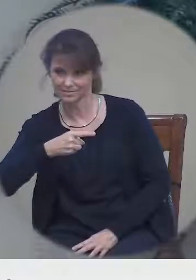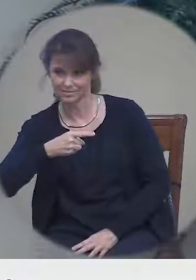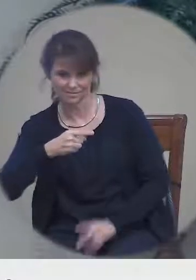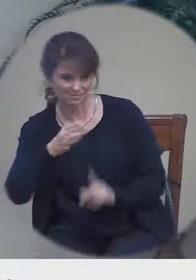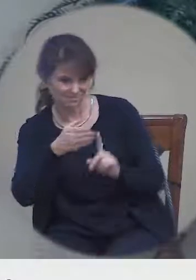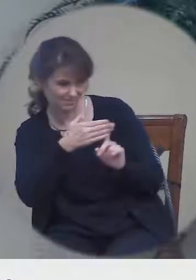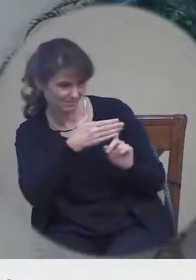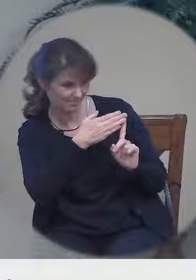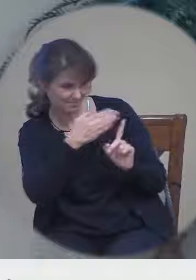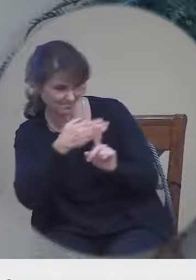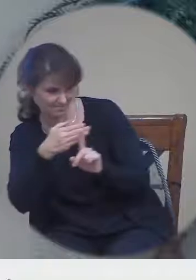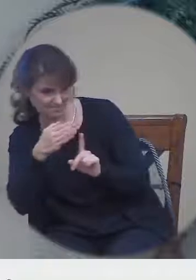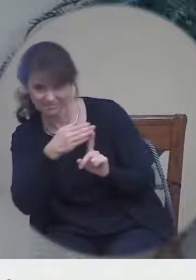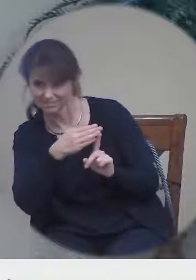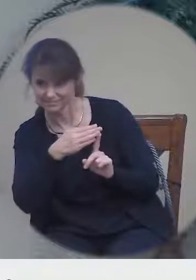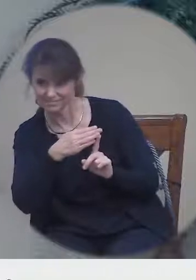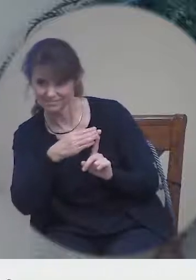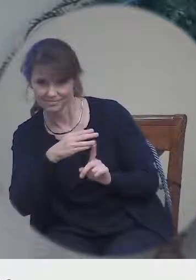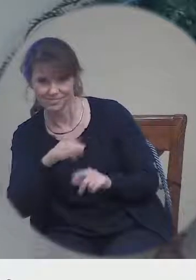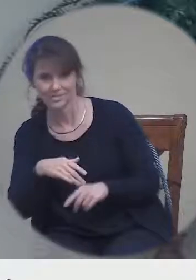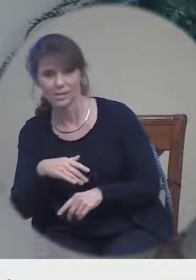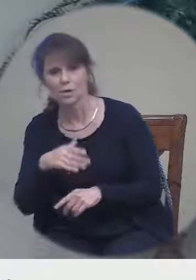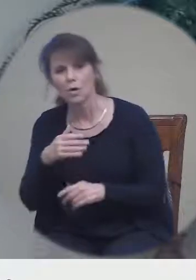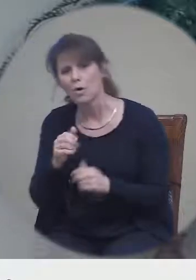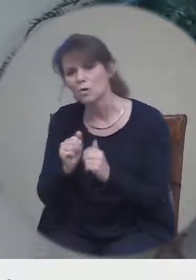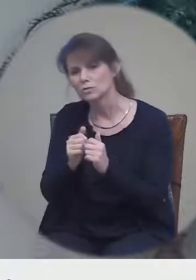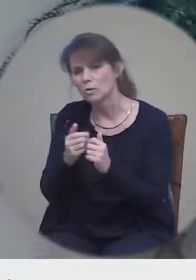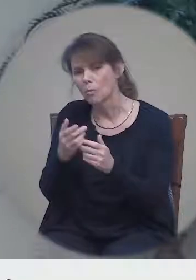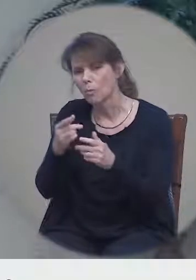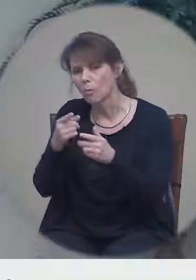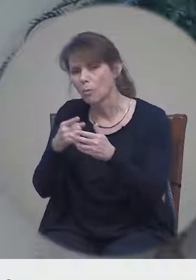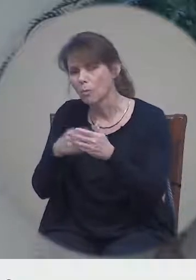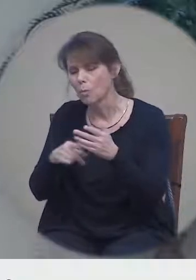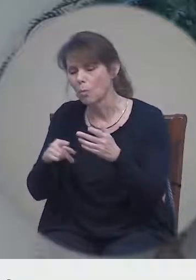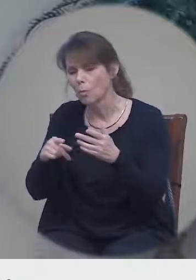I guess is what I'm saying. How so?